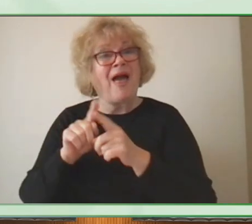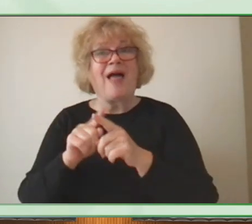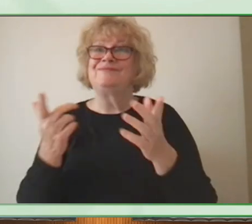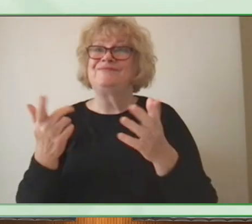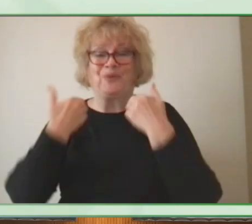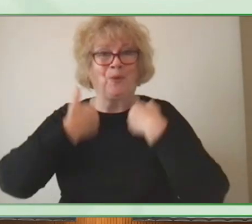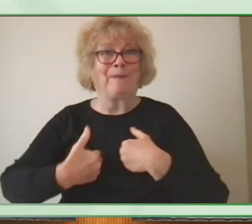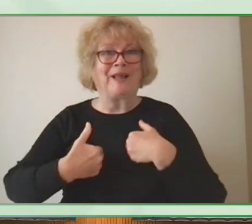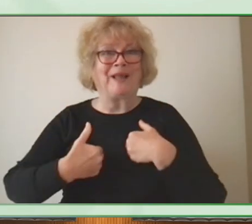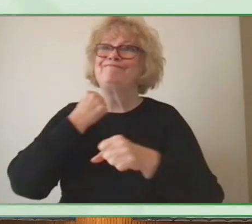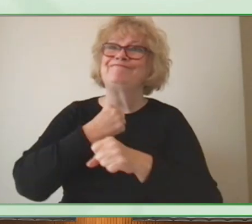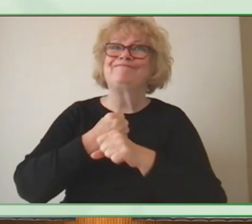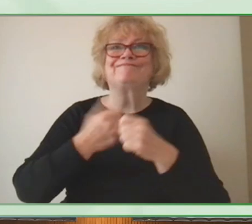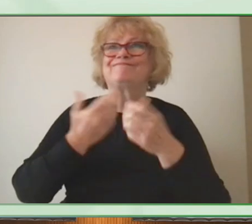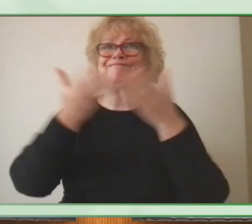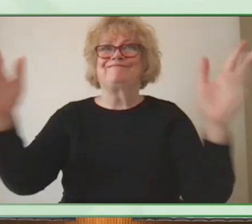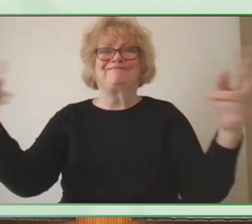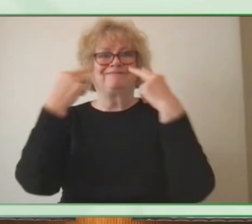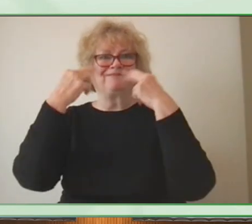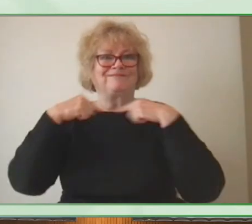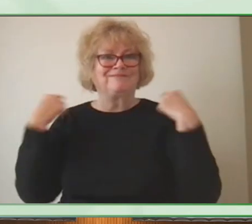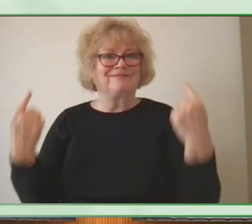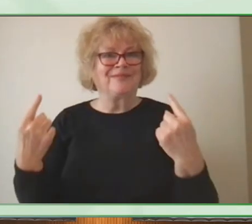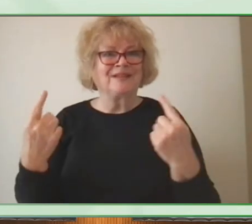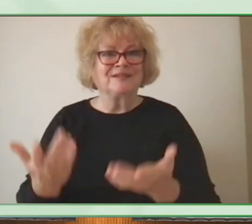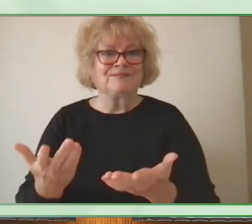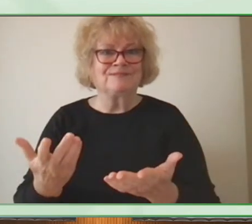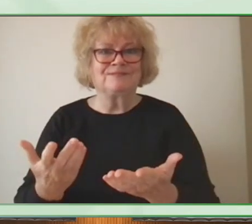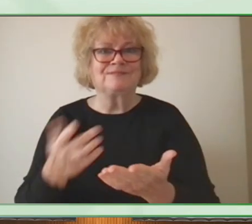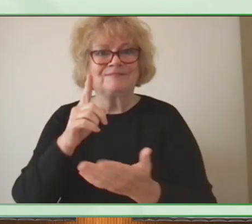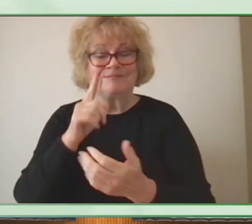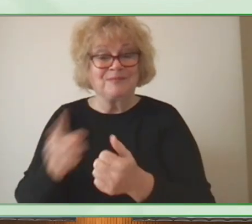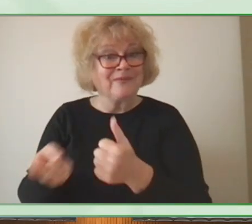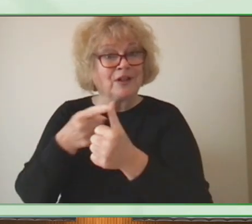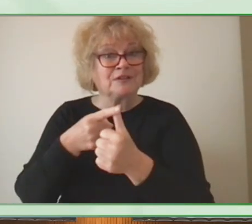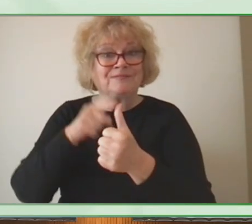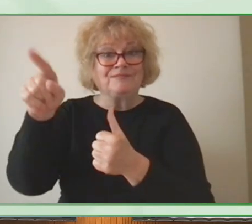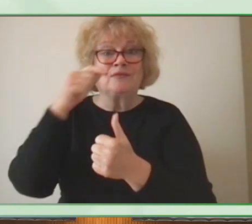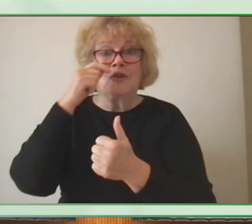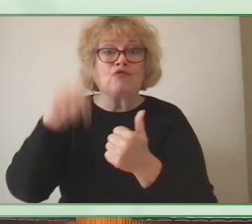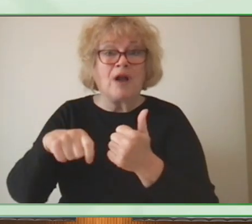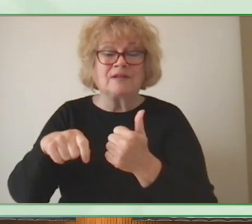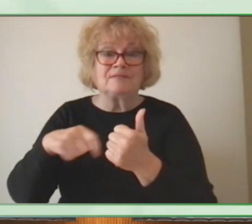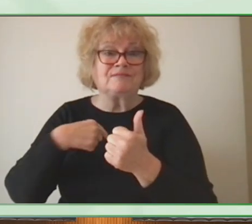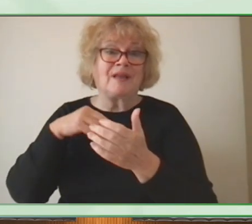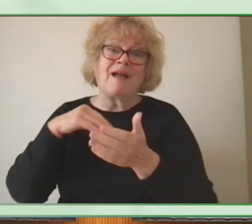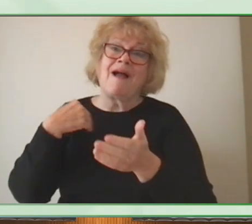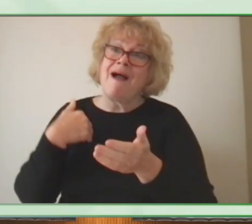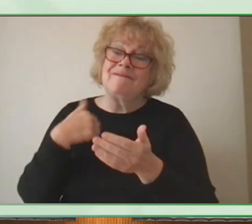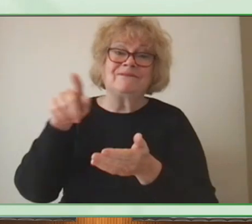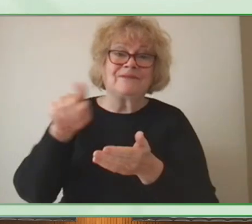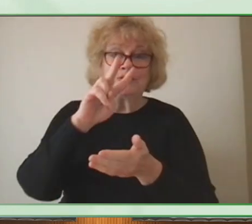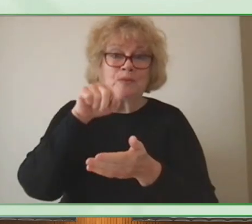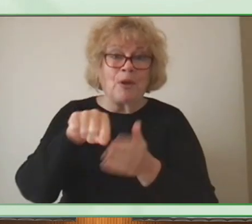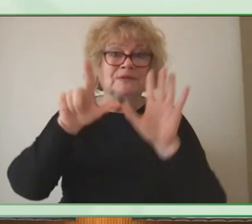first of all, in Ukraine, we have 2.7 million people with disabilities in 2021, and now this number